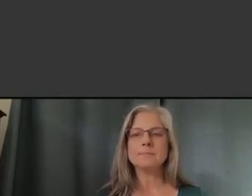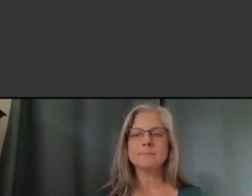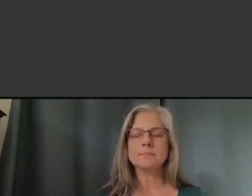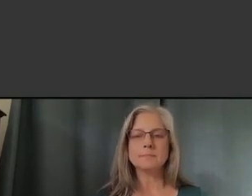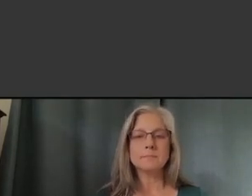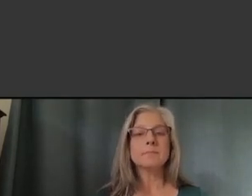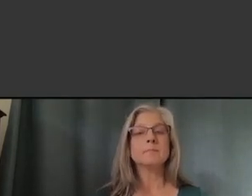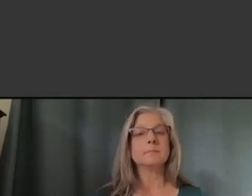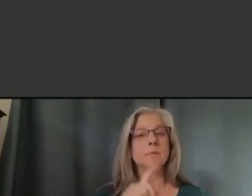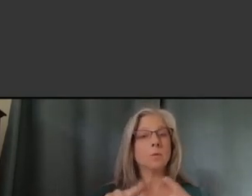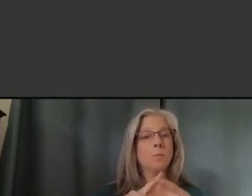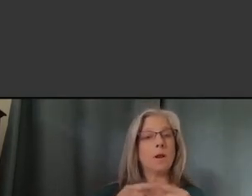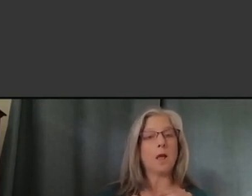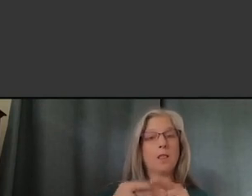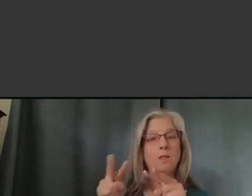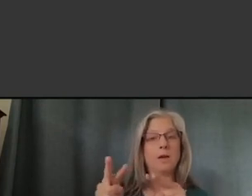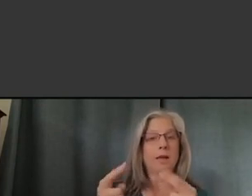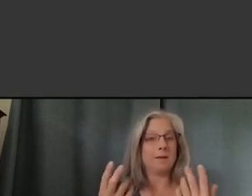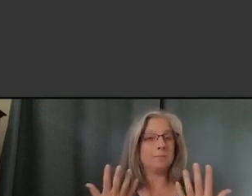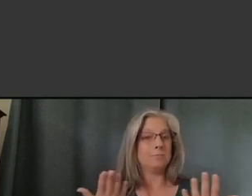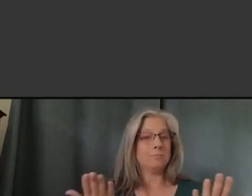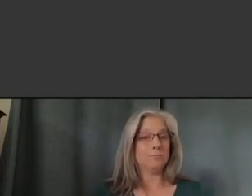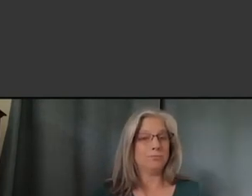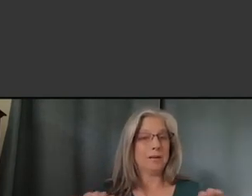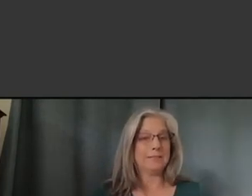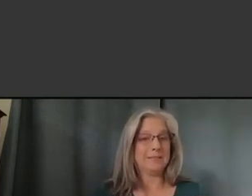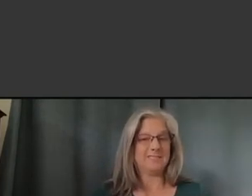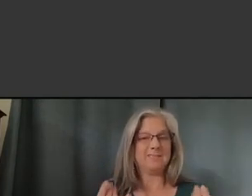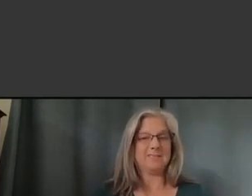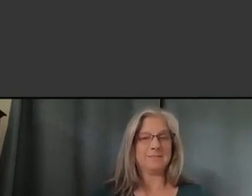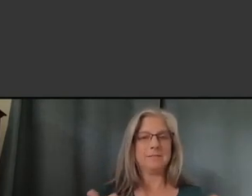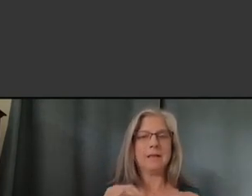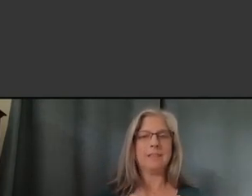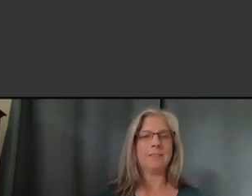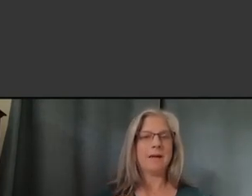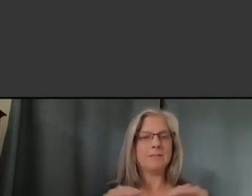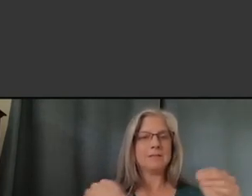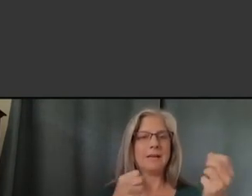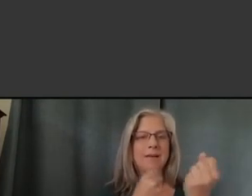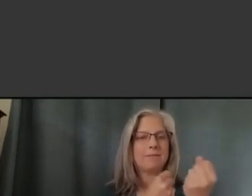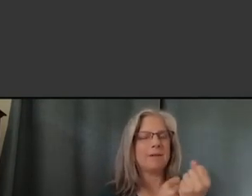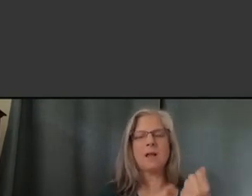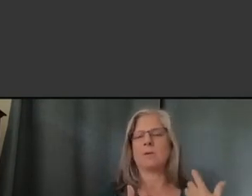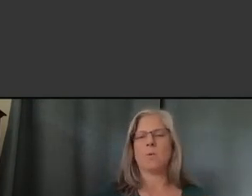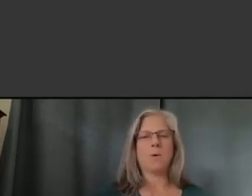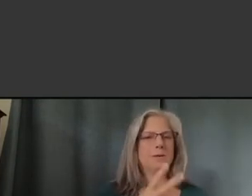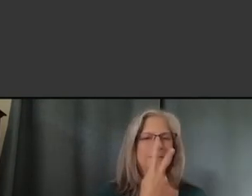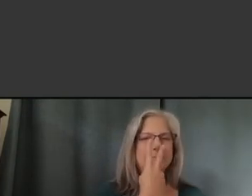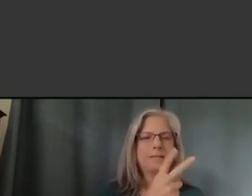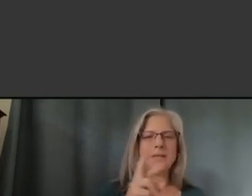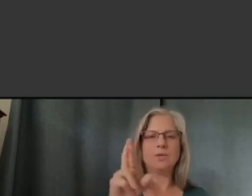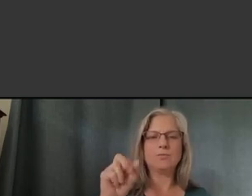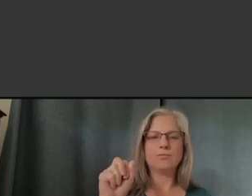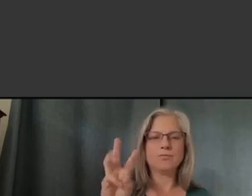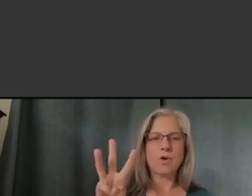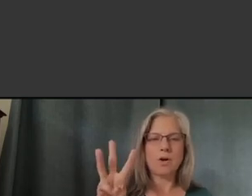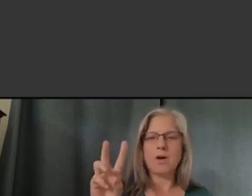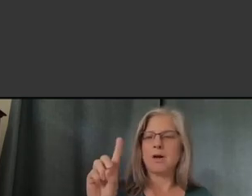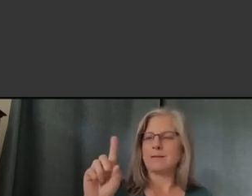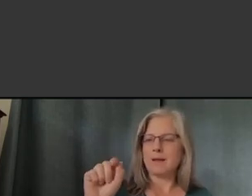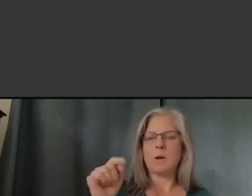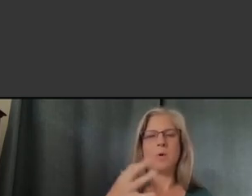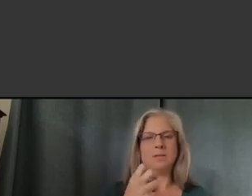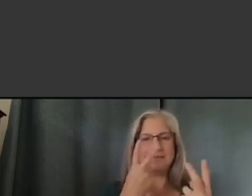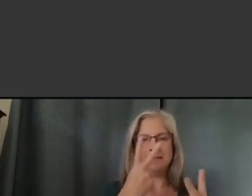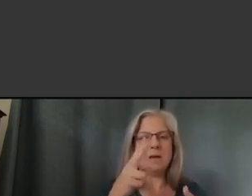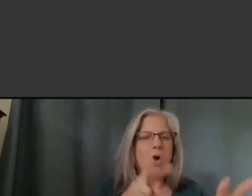And when I look at present levels as an advocate, what I don't like to see is just raw data. I want to see observational input, and I want to